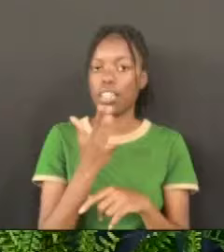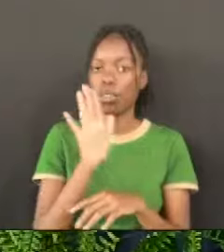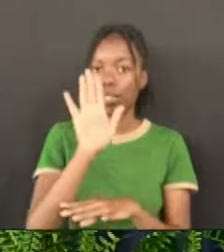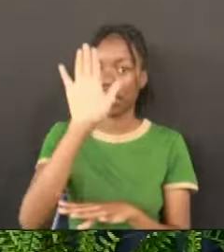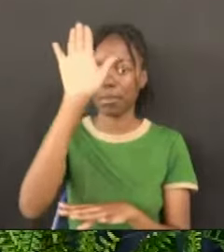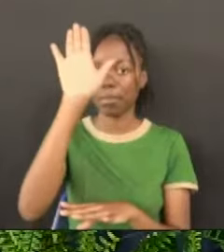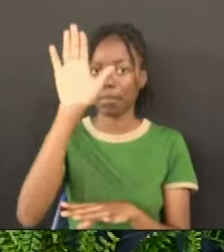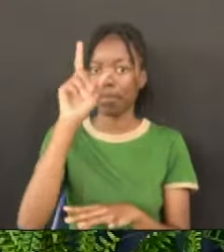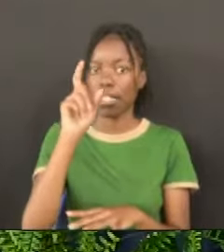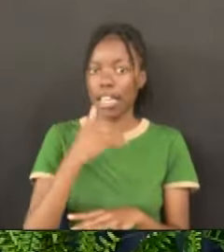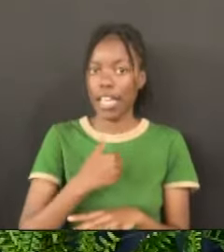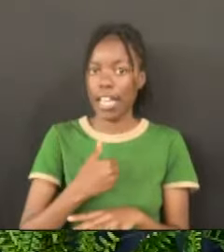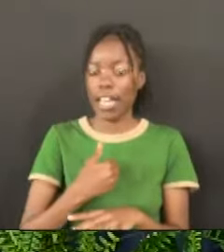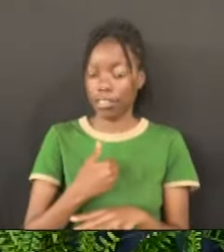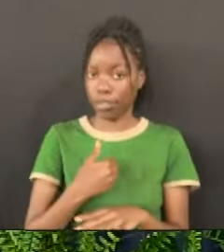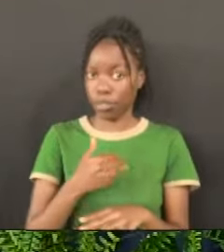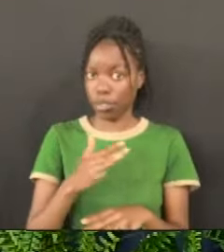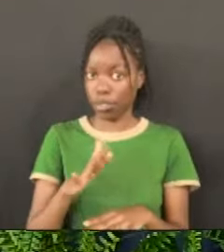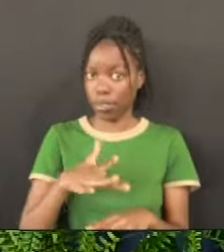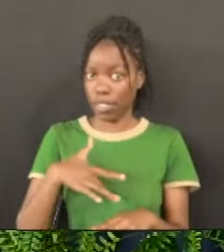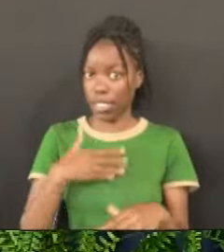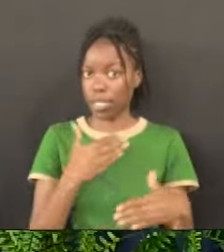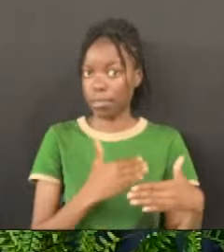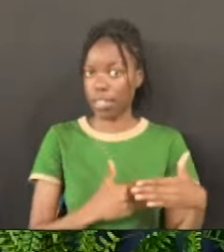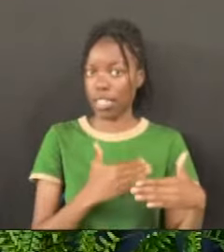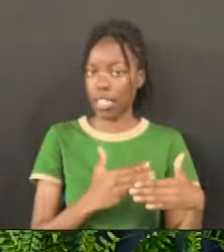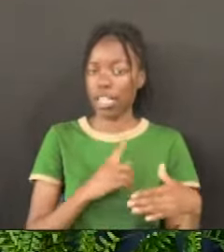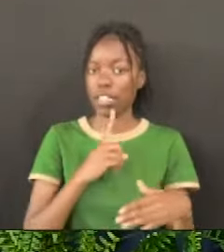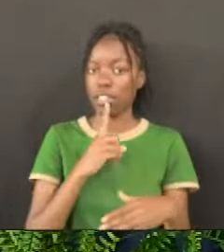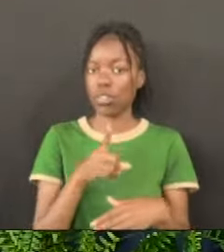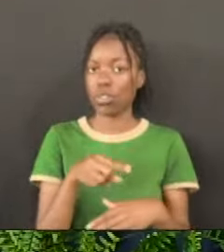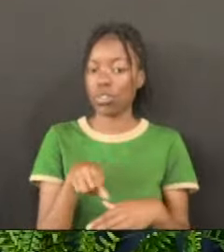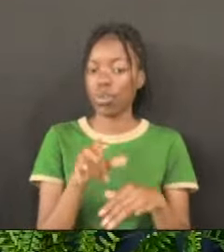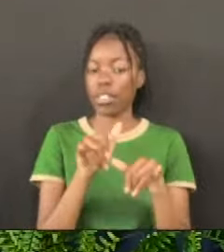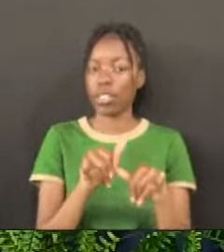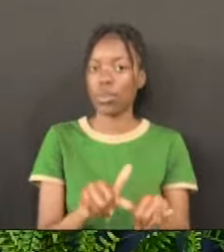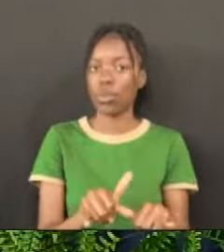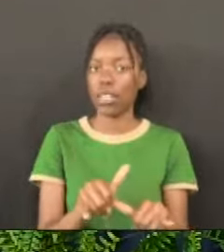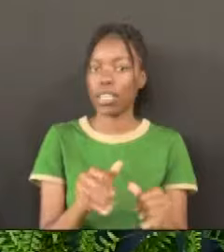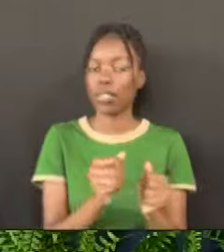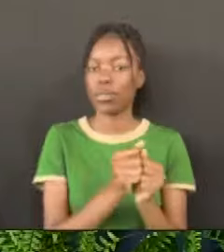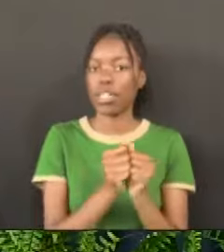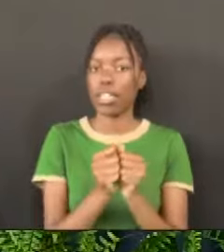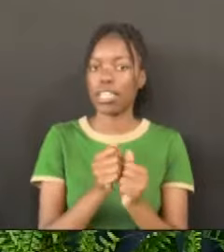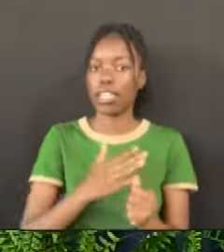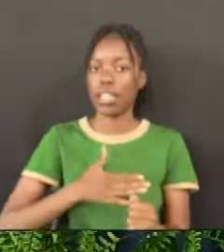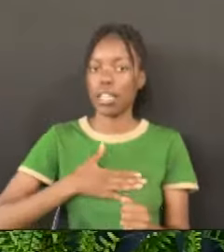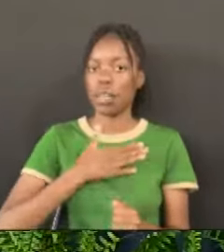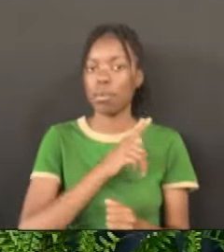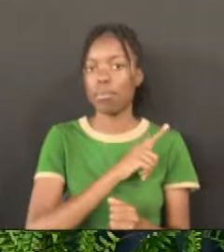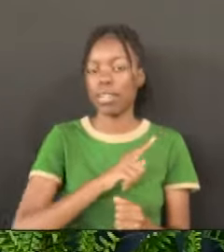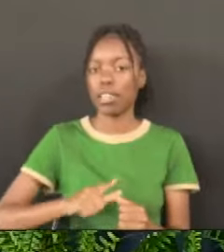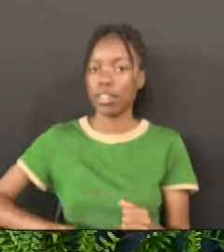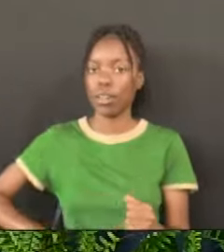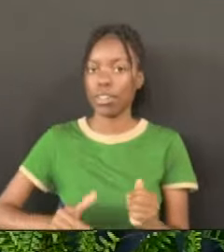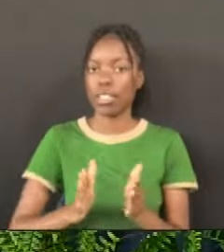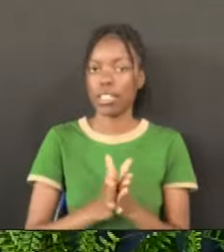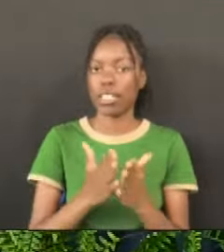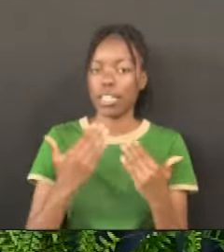him nigh. And so we dwell together, my Lord and